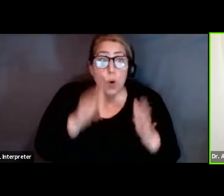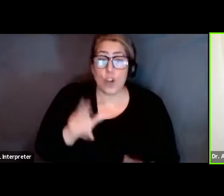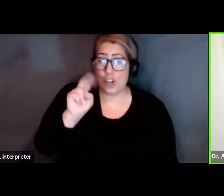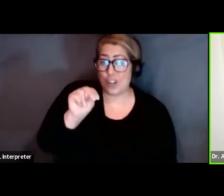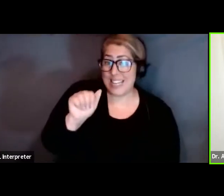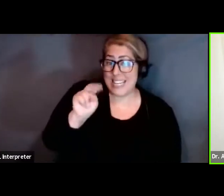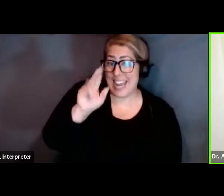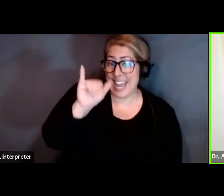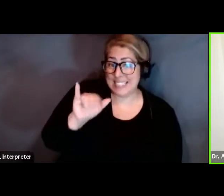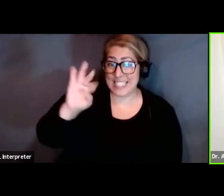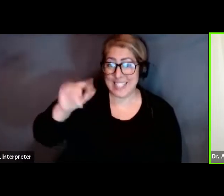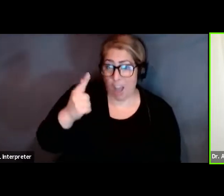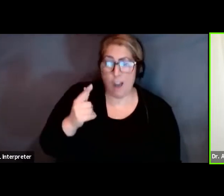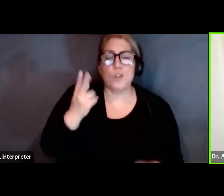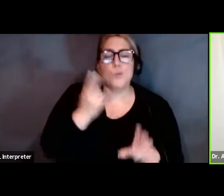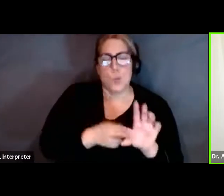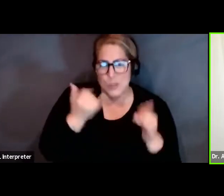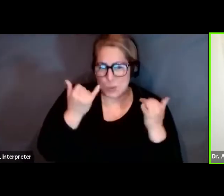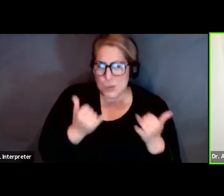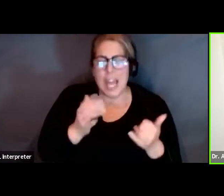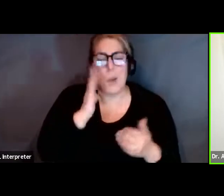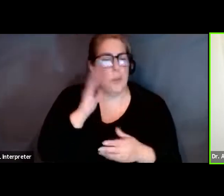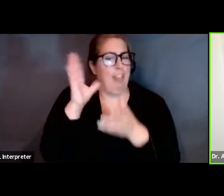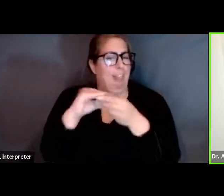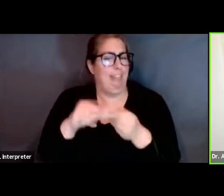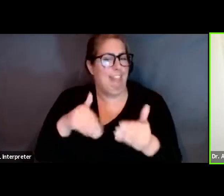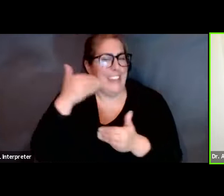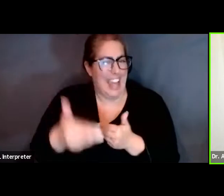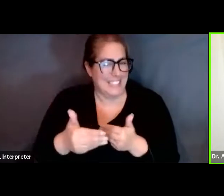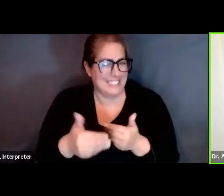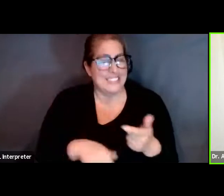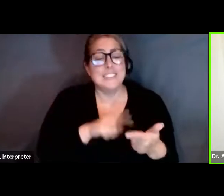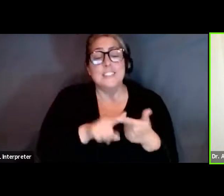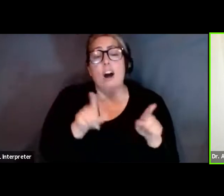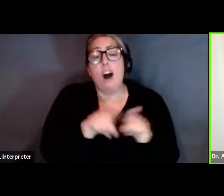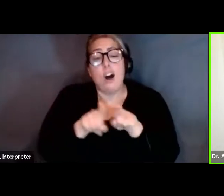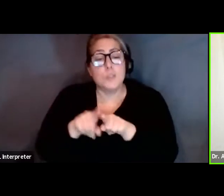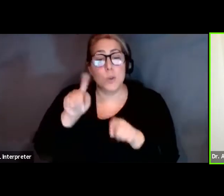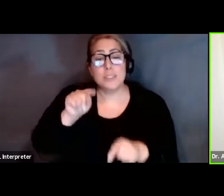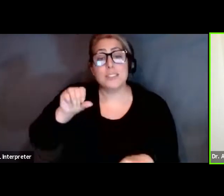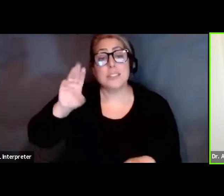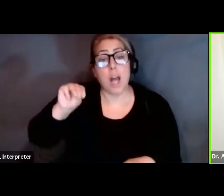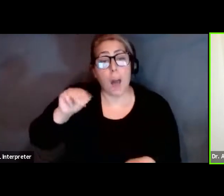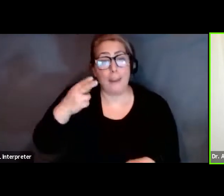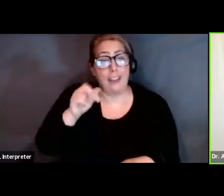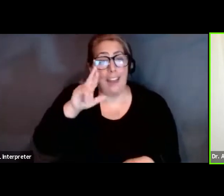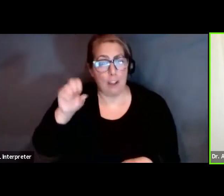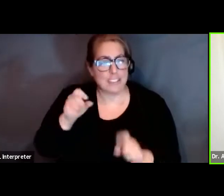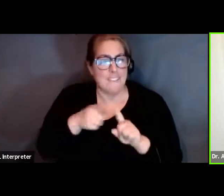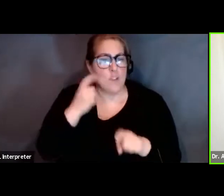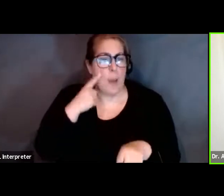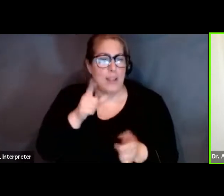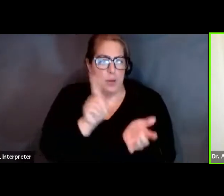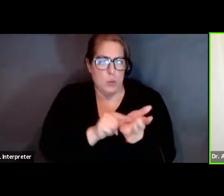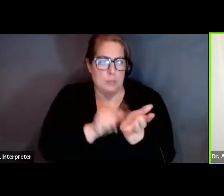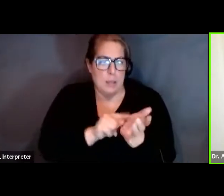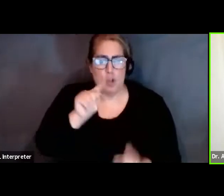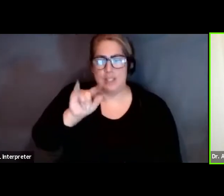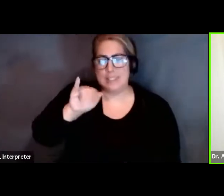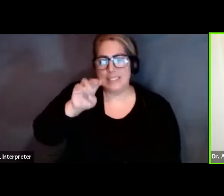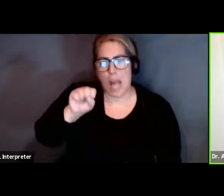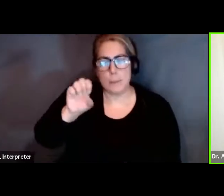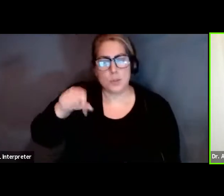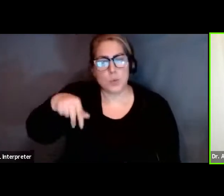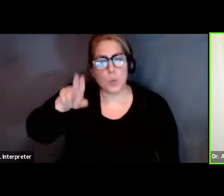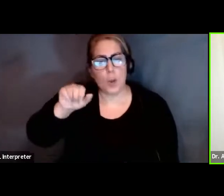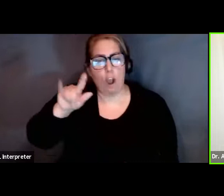programs in action. Tom Harris, president of the Times Square Alliance and one of our partners in this work, is also on the panel. In addition to Times